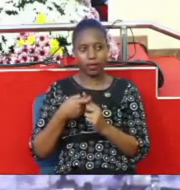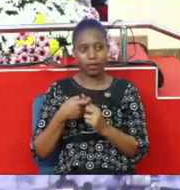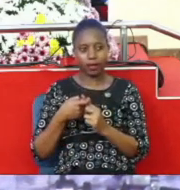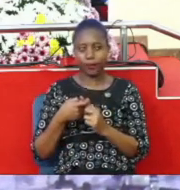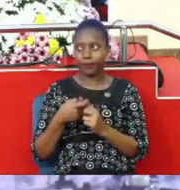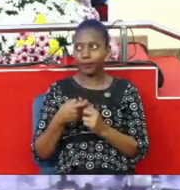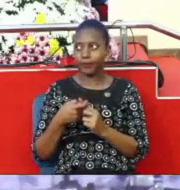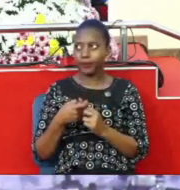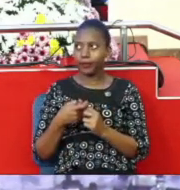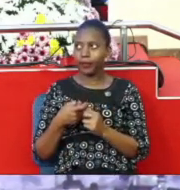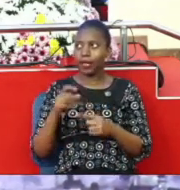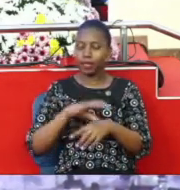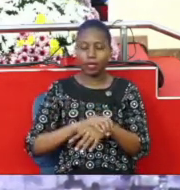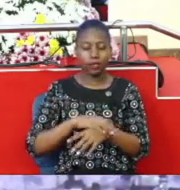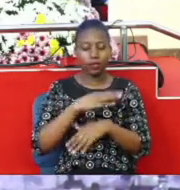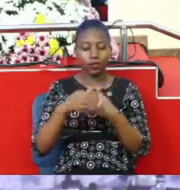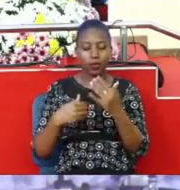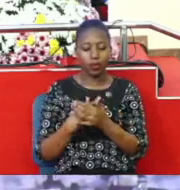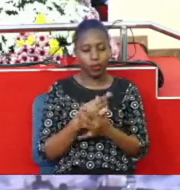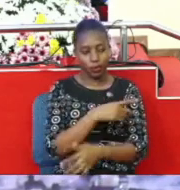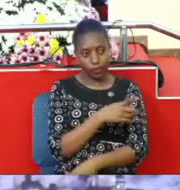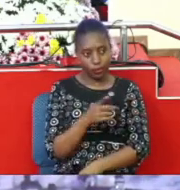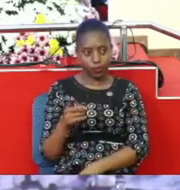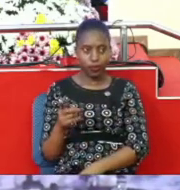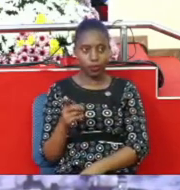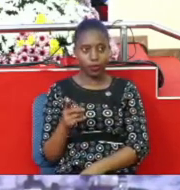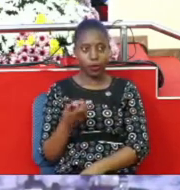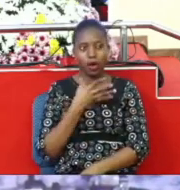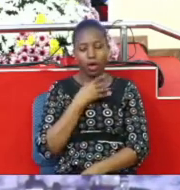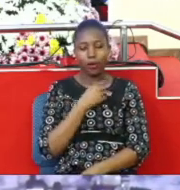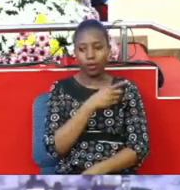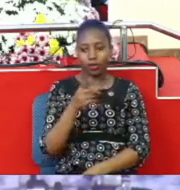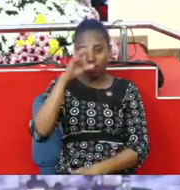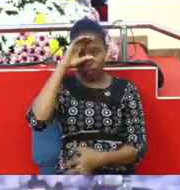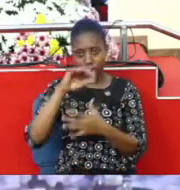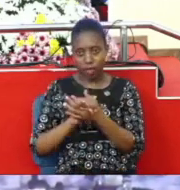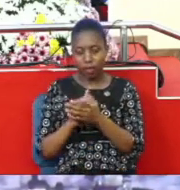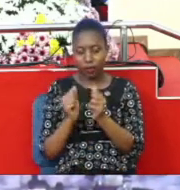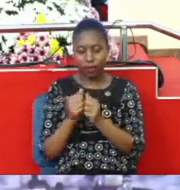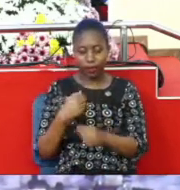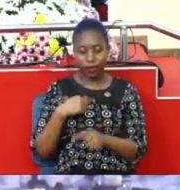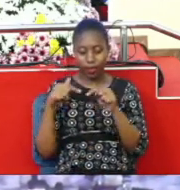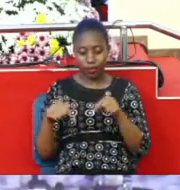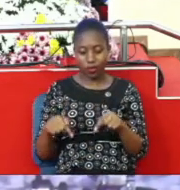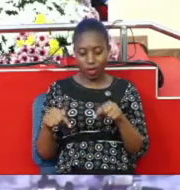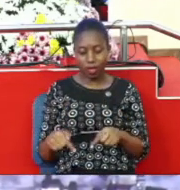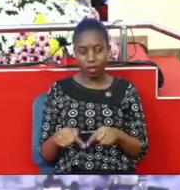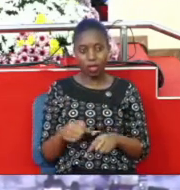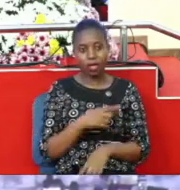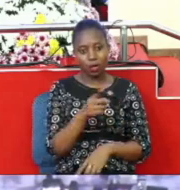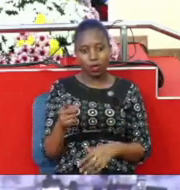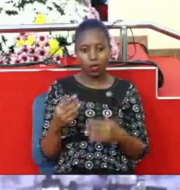of you. But I want you to believe with me today that I have victory. And